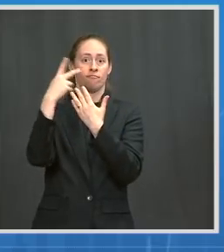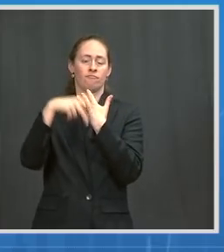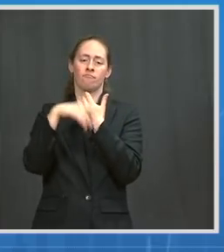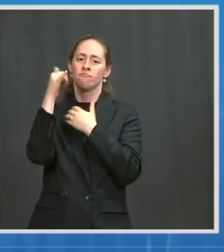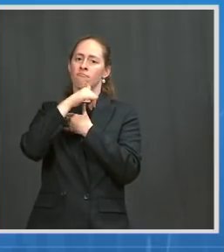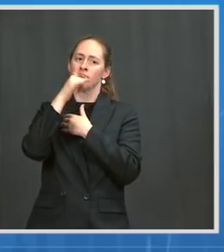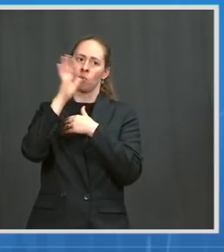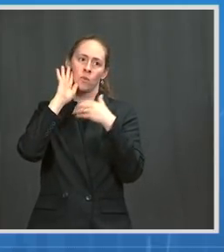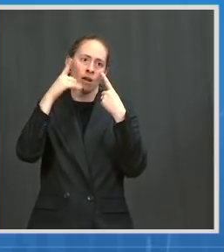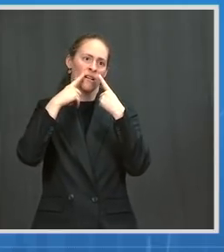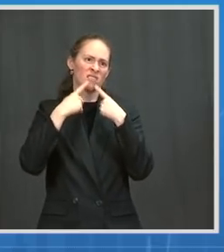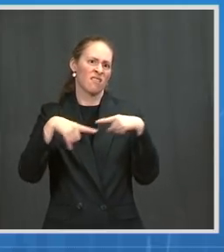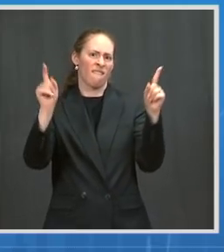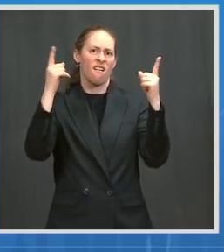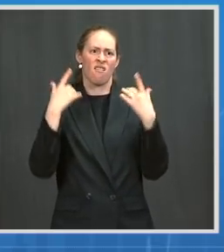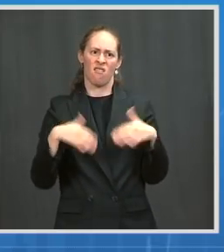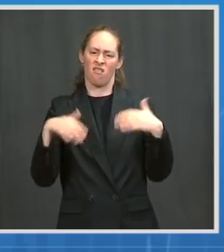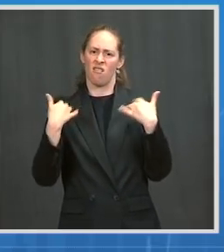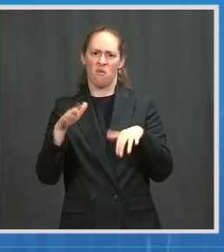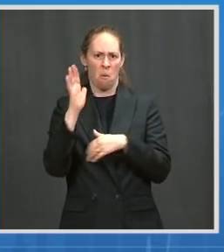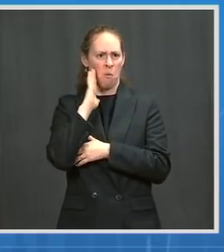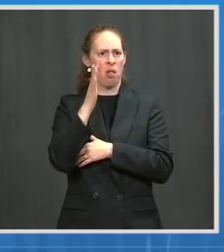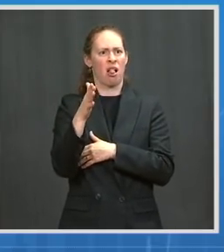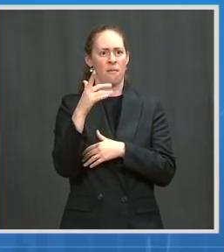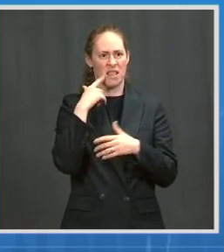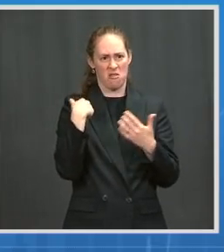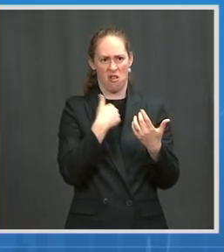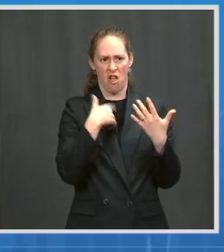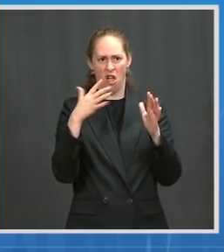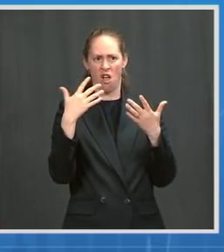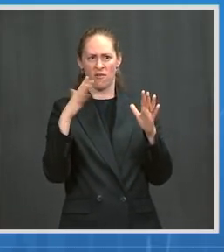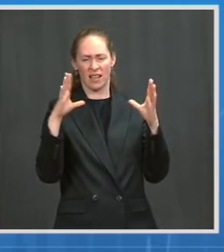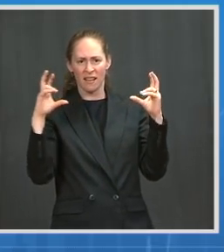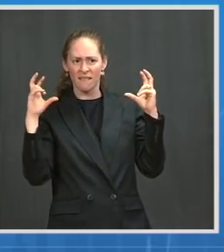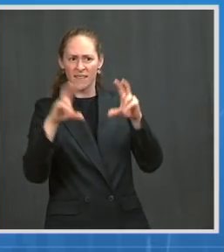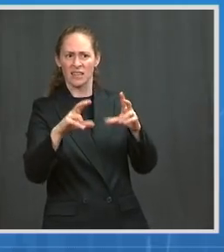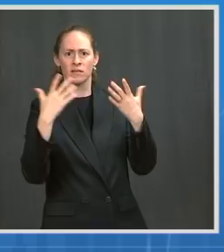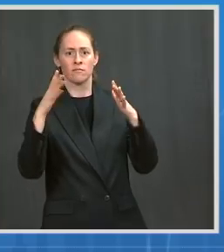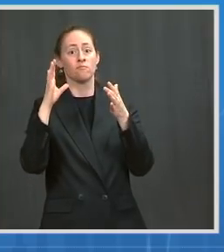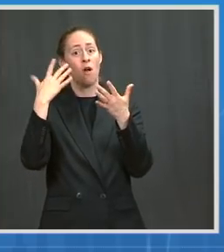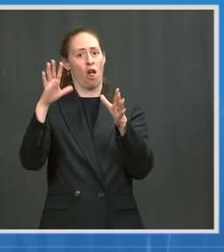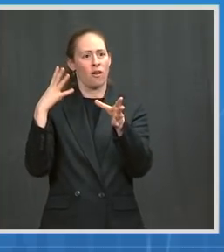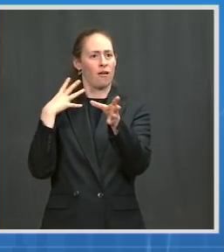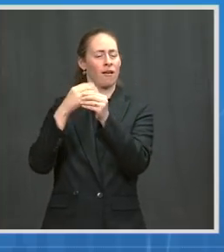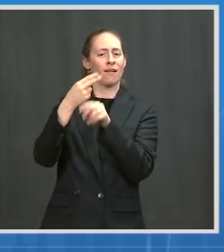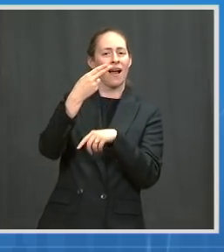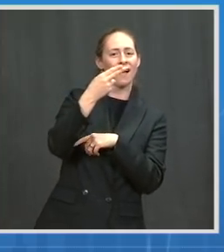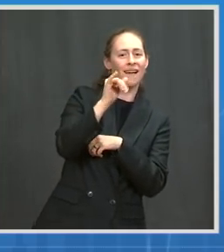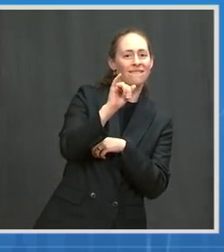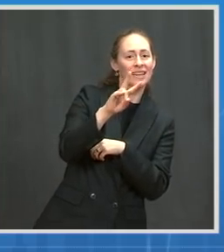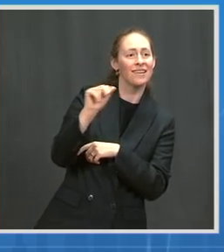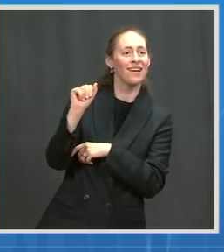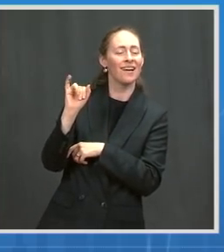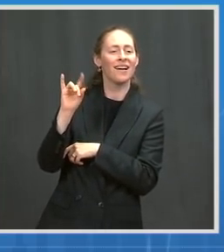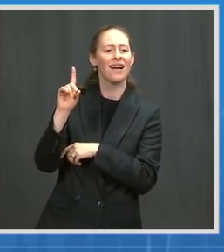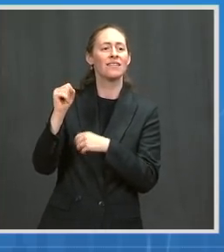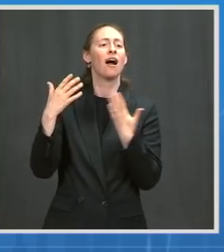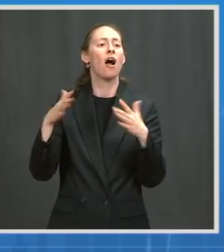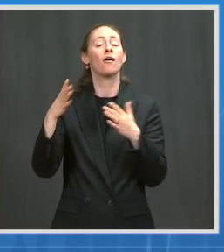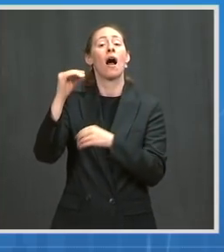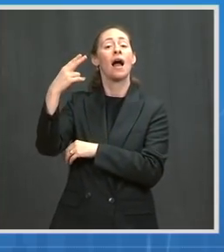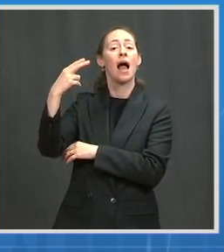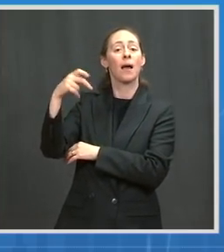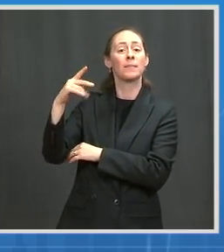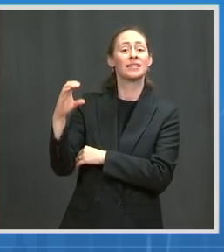highly successful program that we had implemented both for HIV and for hepatitis C. With that, I'll hand it